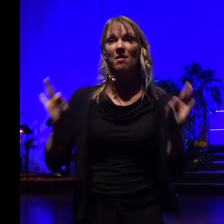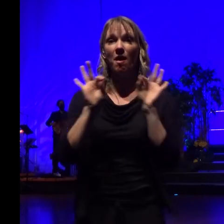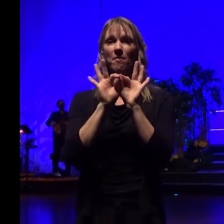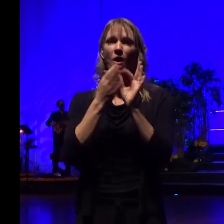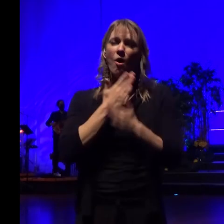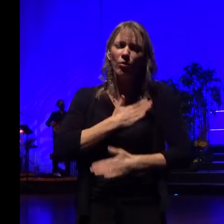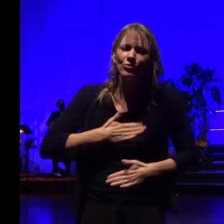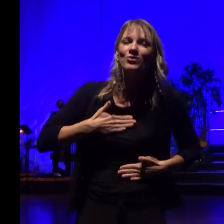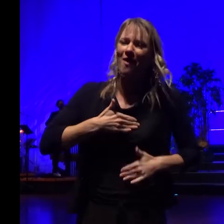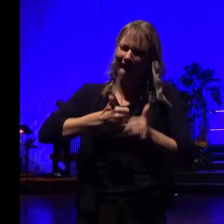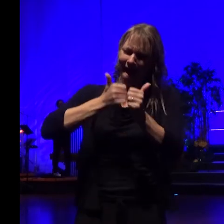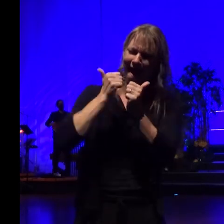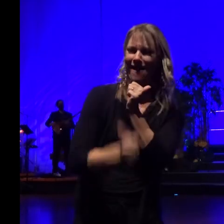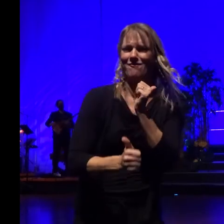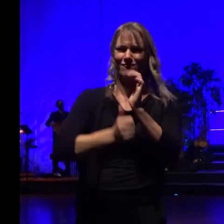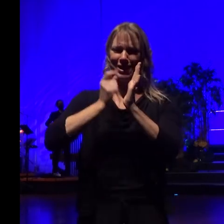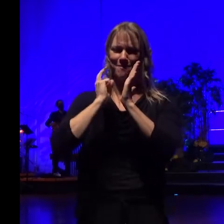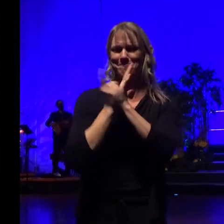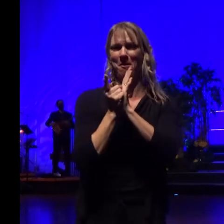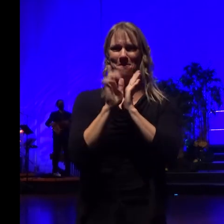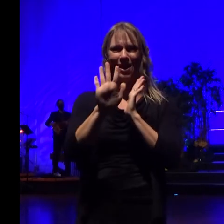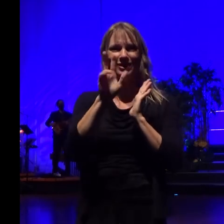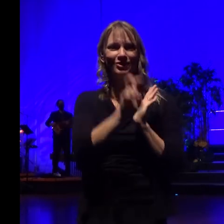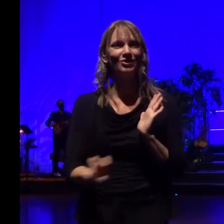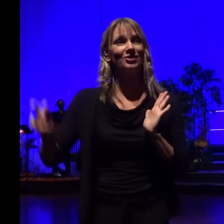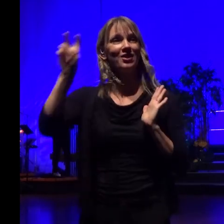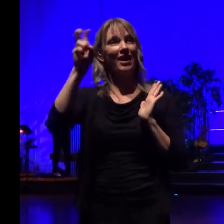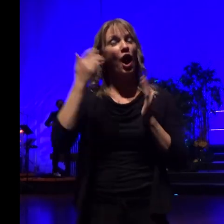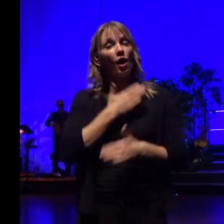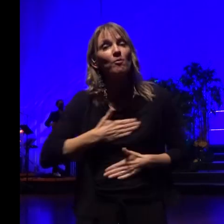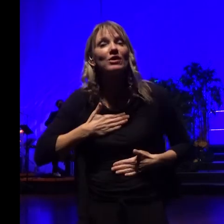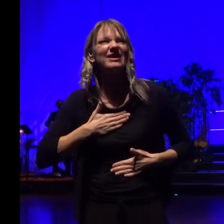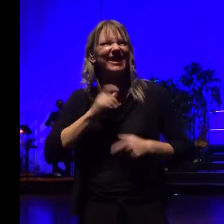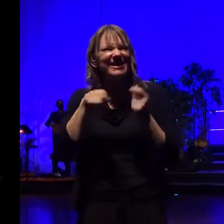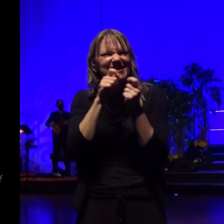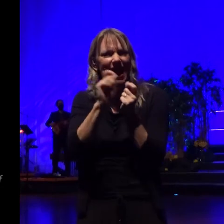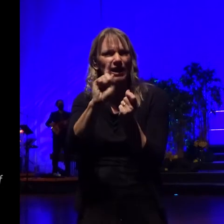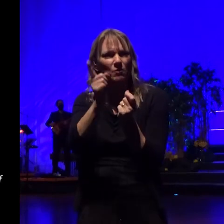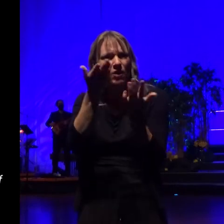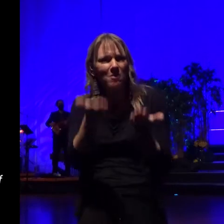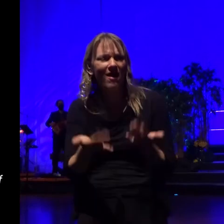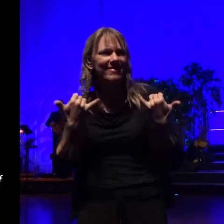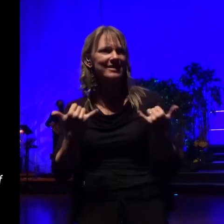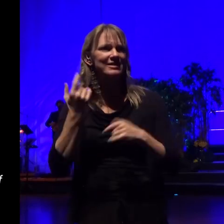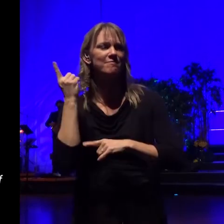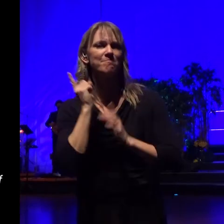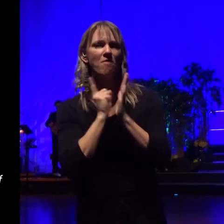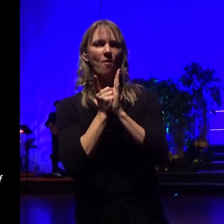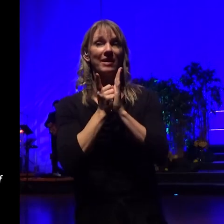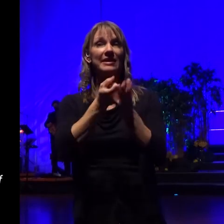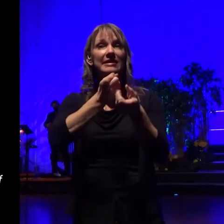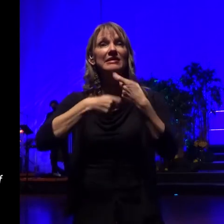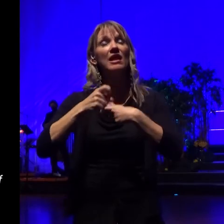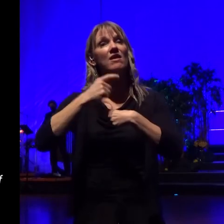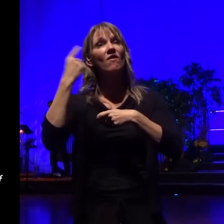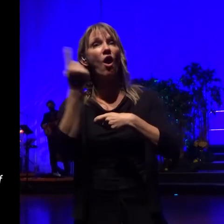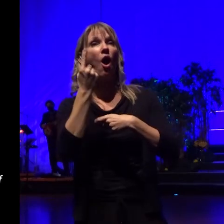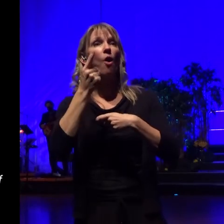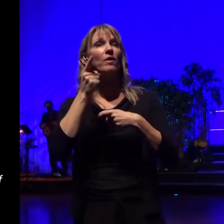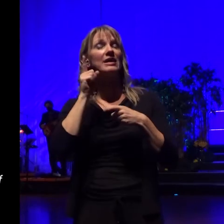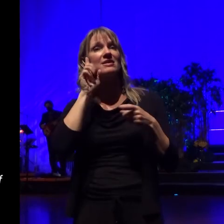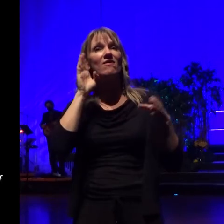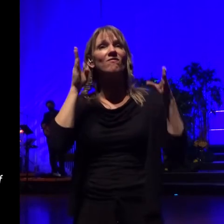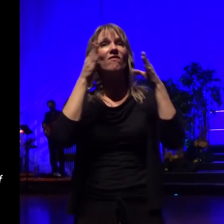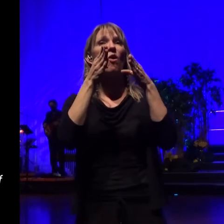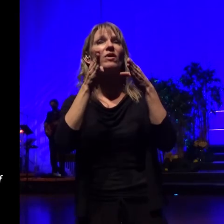enjoy every moment of the journey and appreciate where you are at this moment instead of always focusing on